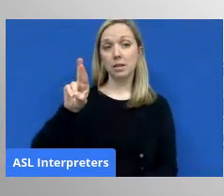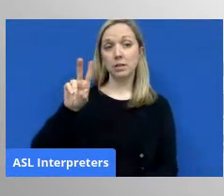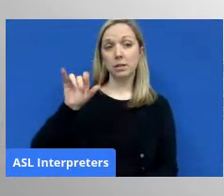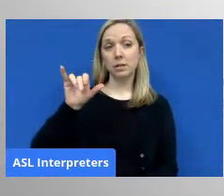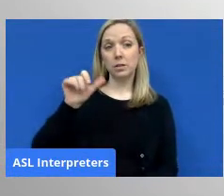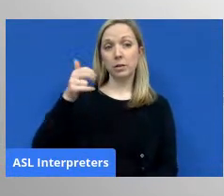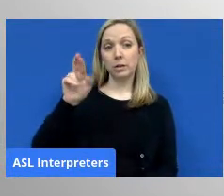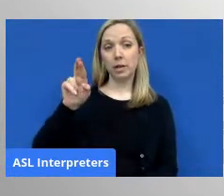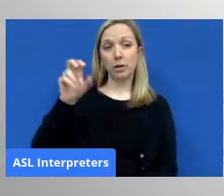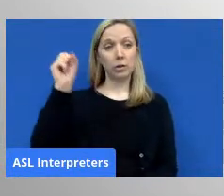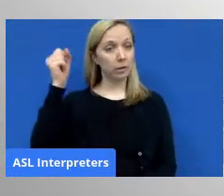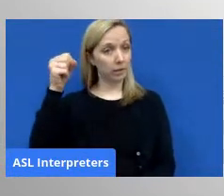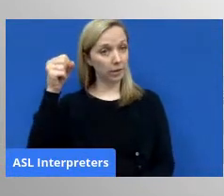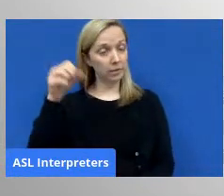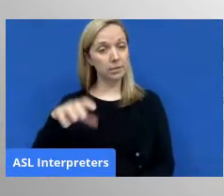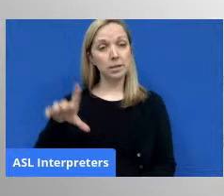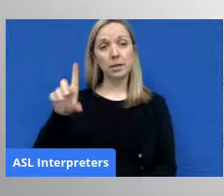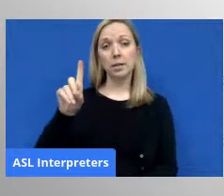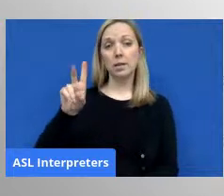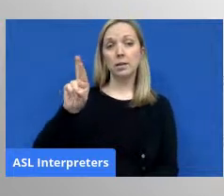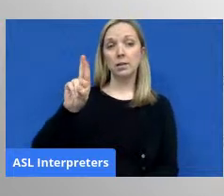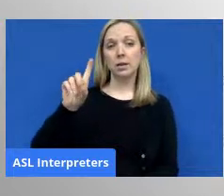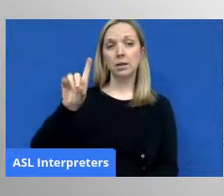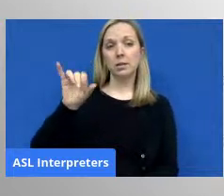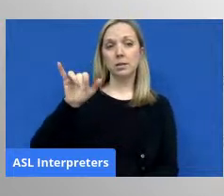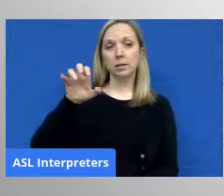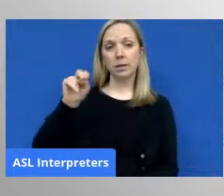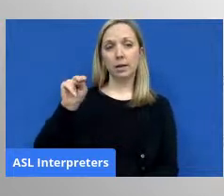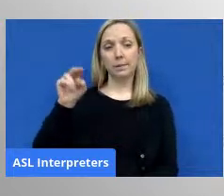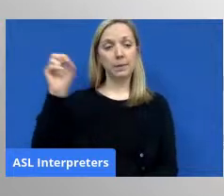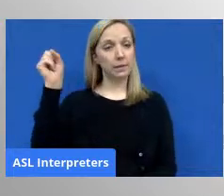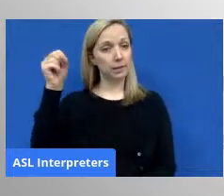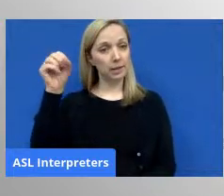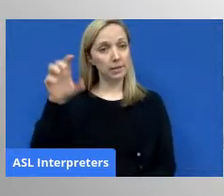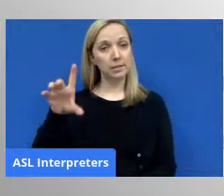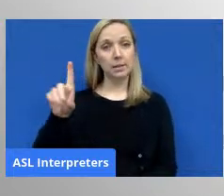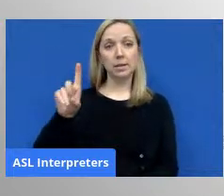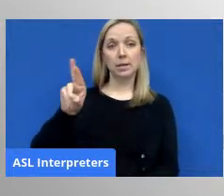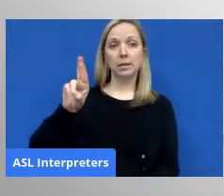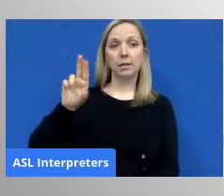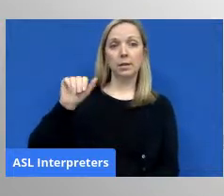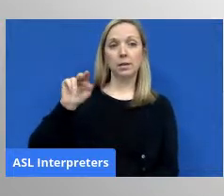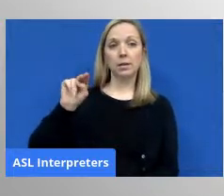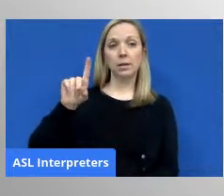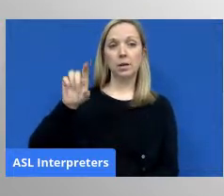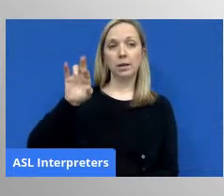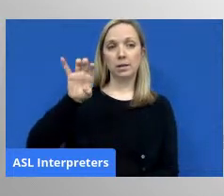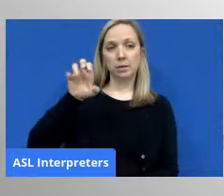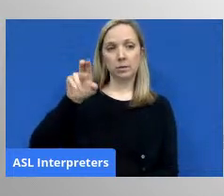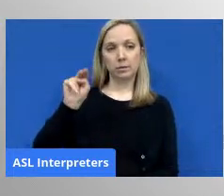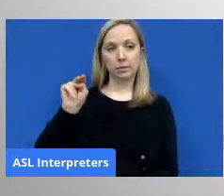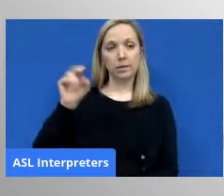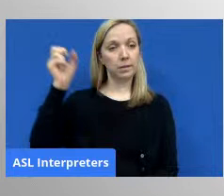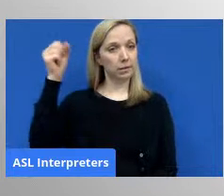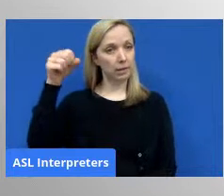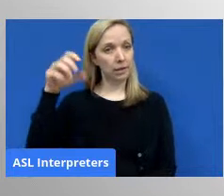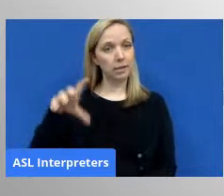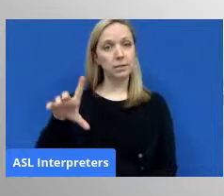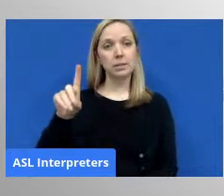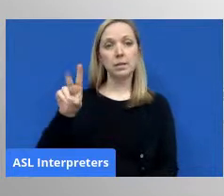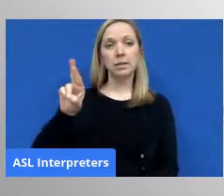Yeager, Yes. Dr. Dykeman, Yes. Dr. Anderson, Yes. Dr.